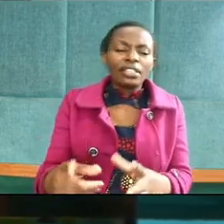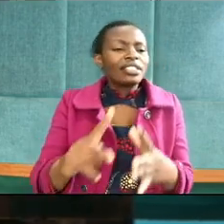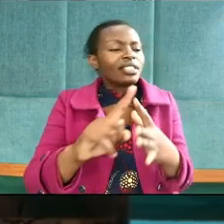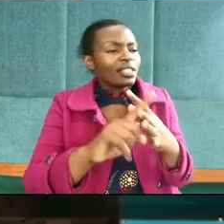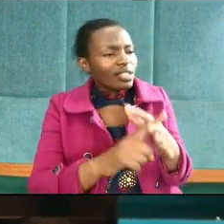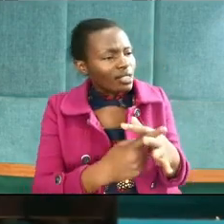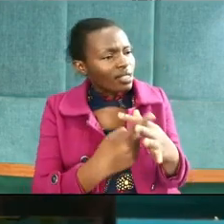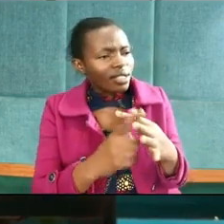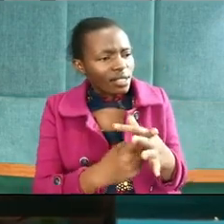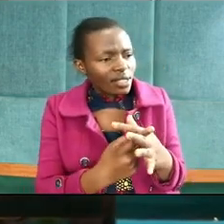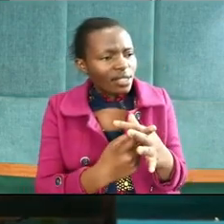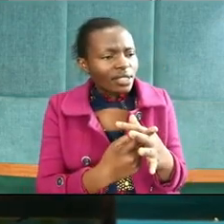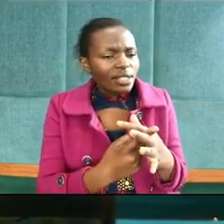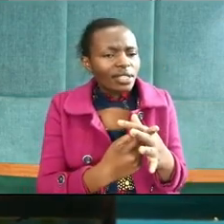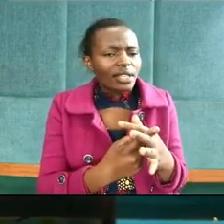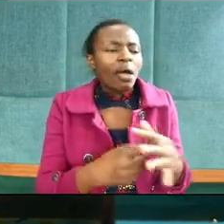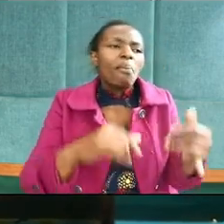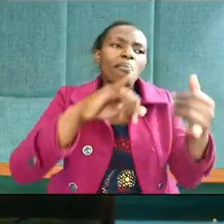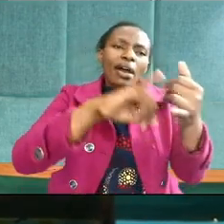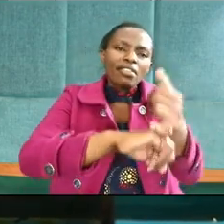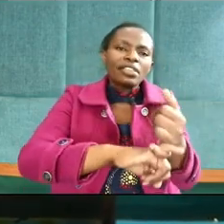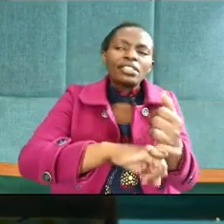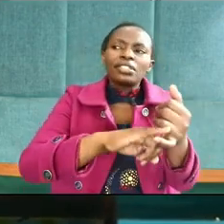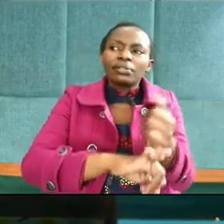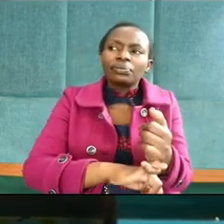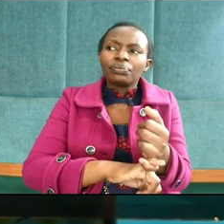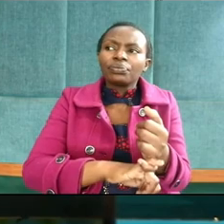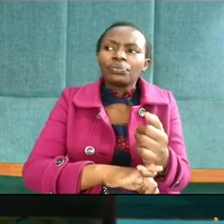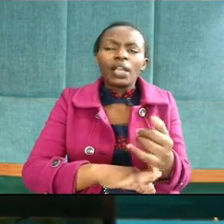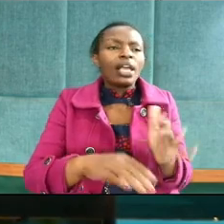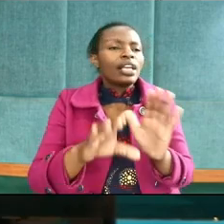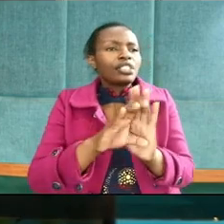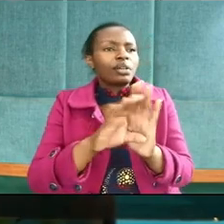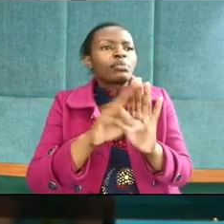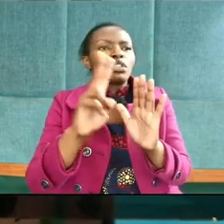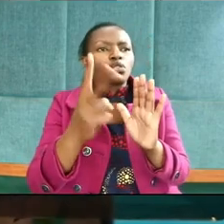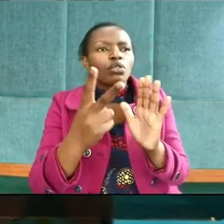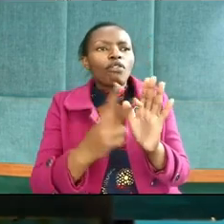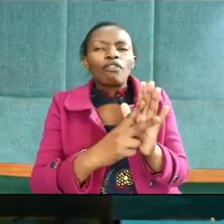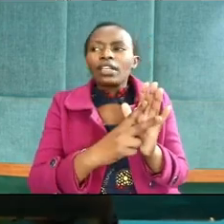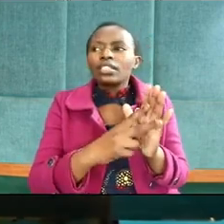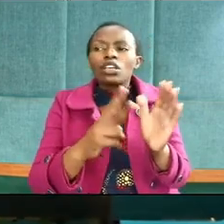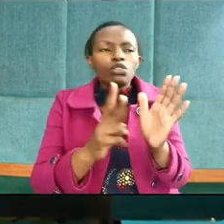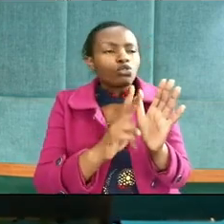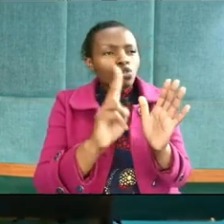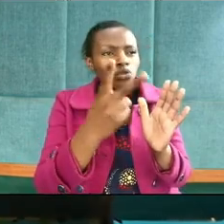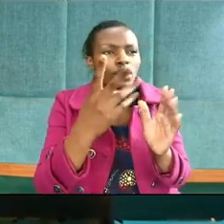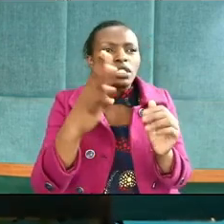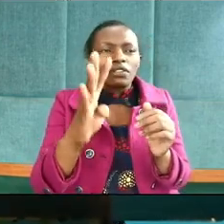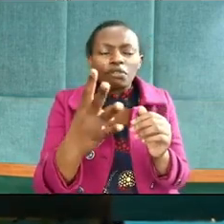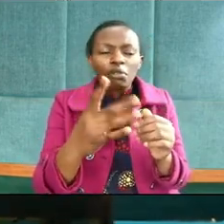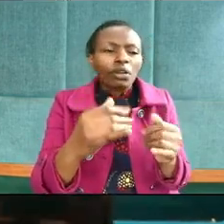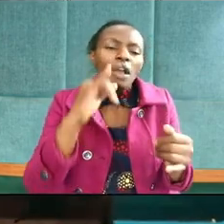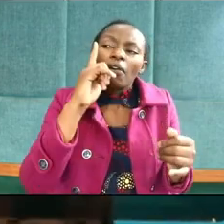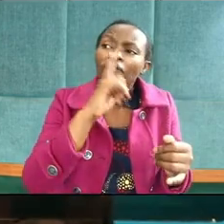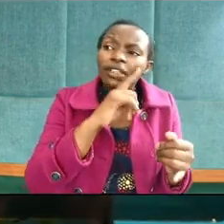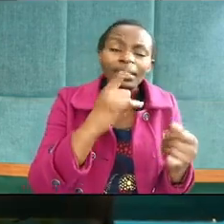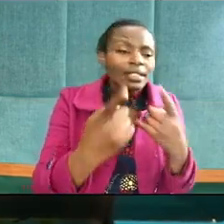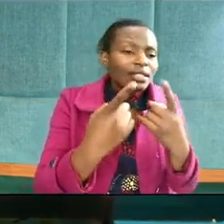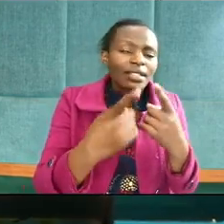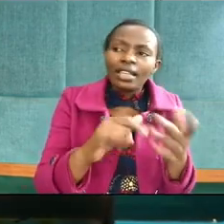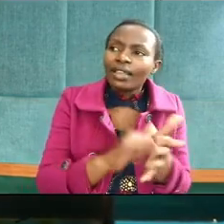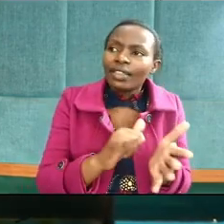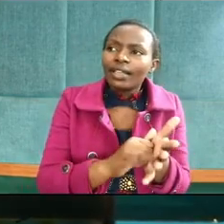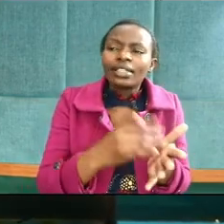the first marriage that we read in chapter 2, verse 24, concludes, therefore,